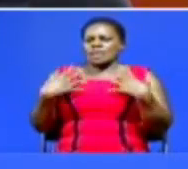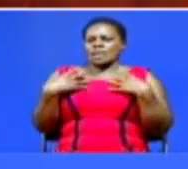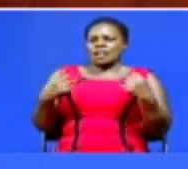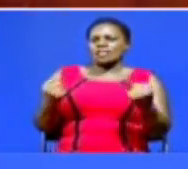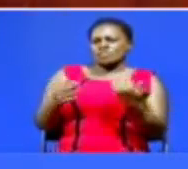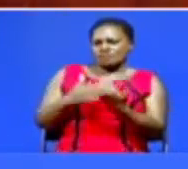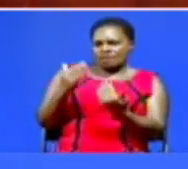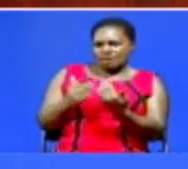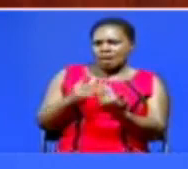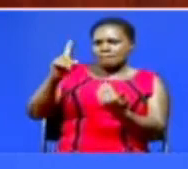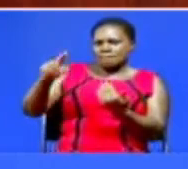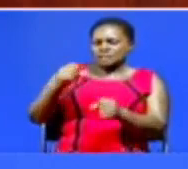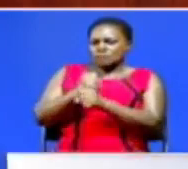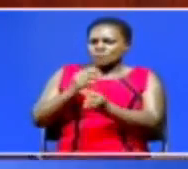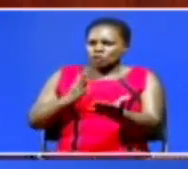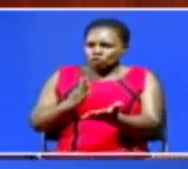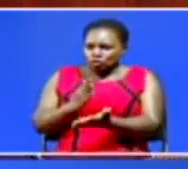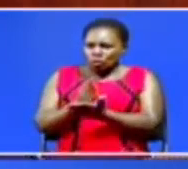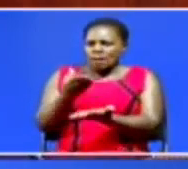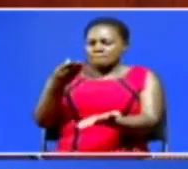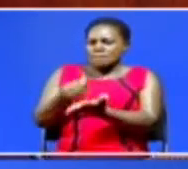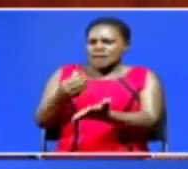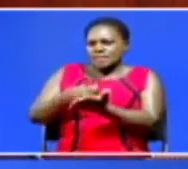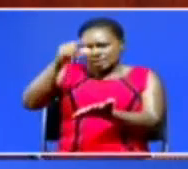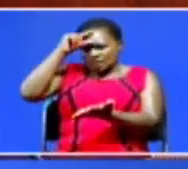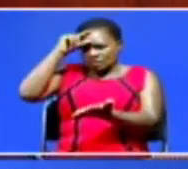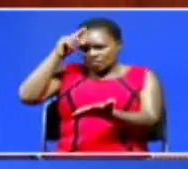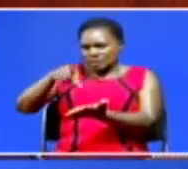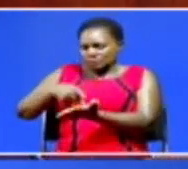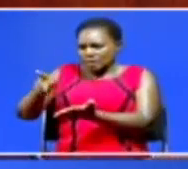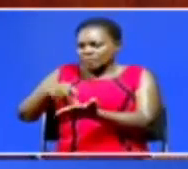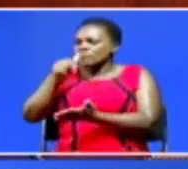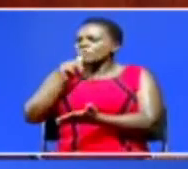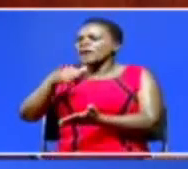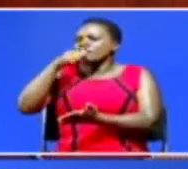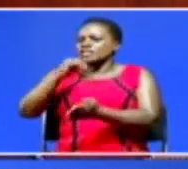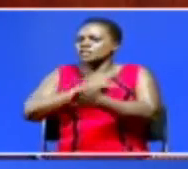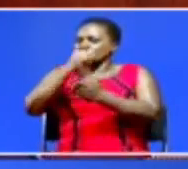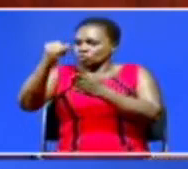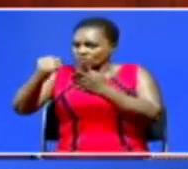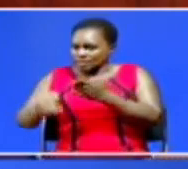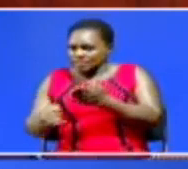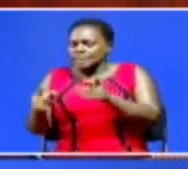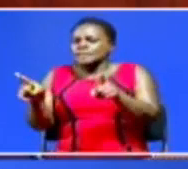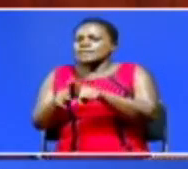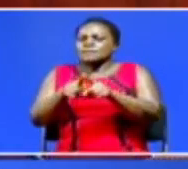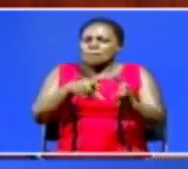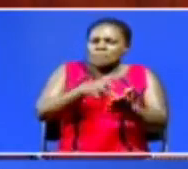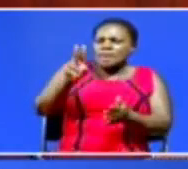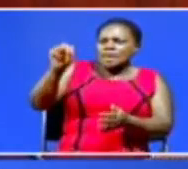healthcare. We must make sure that the monies that the government is paying to private sector insurances is paid